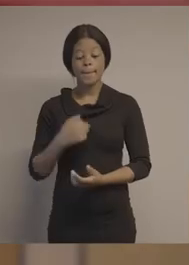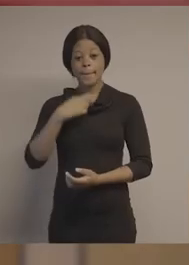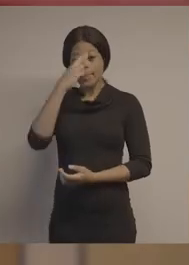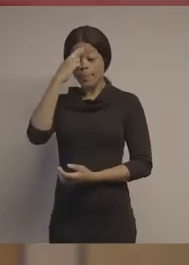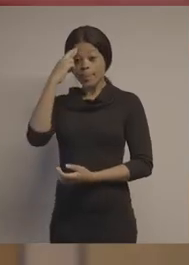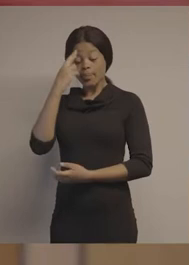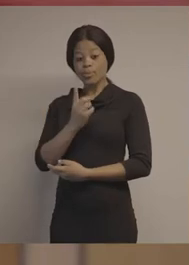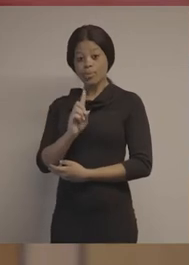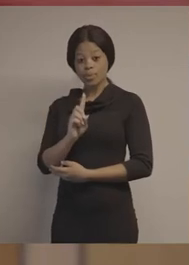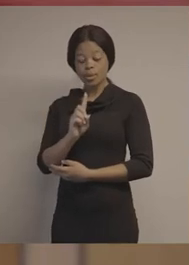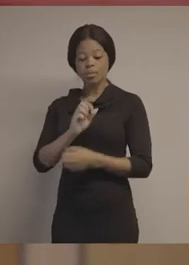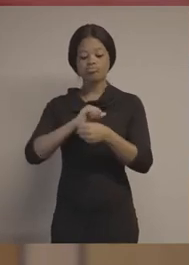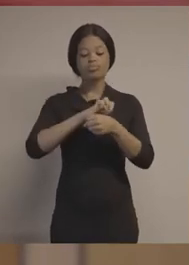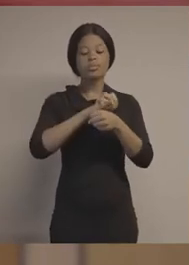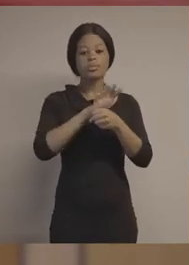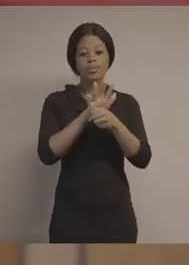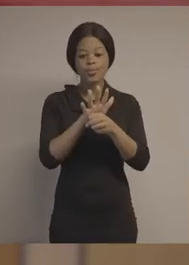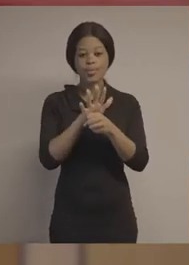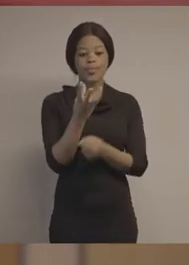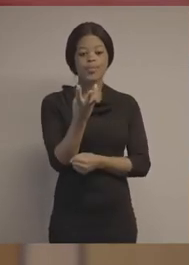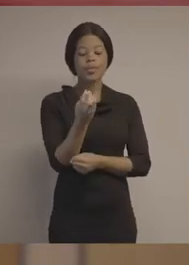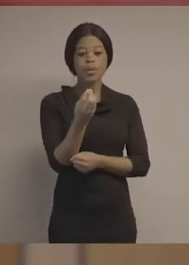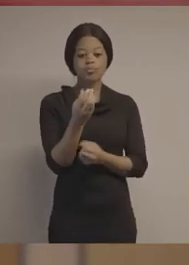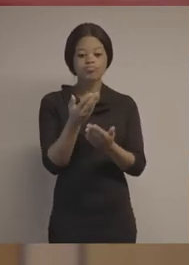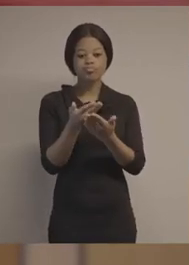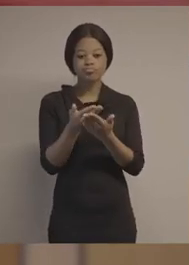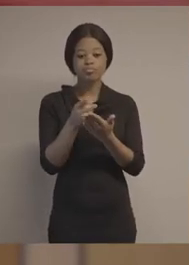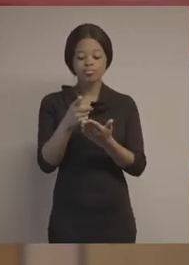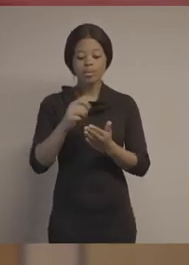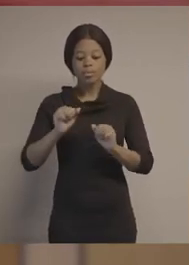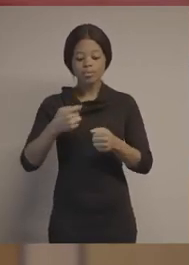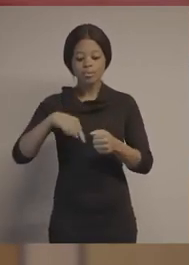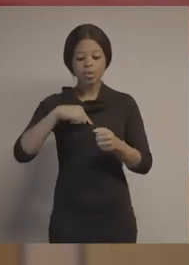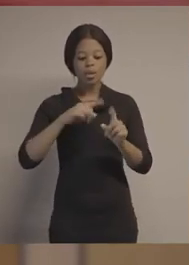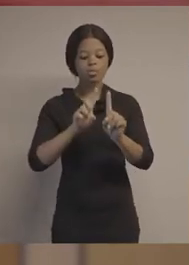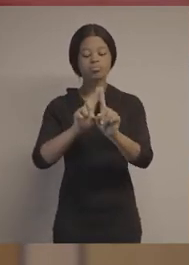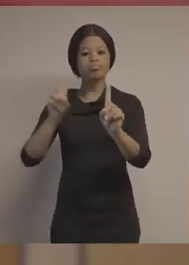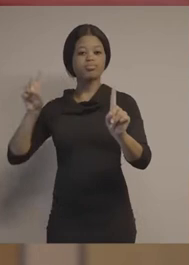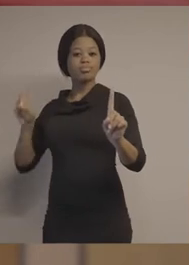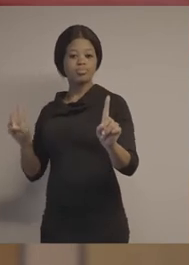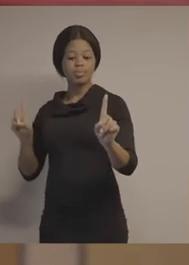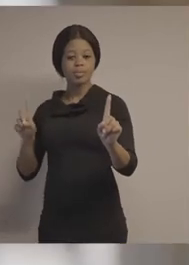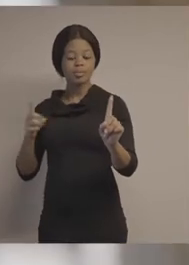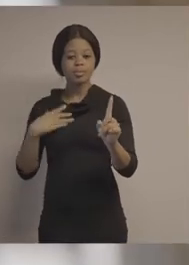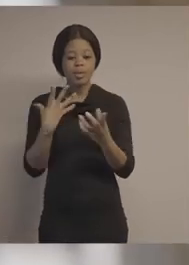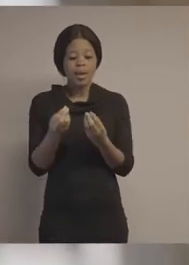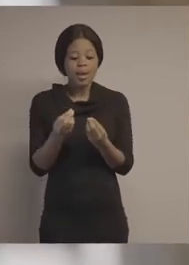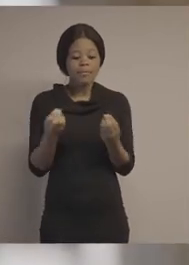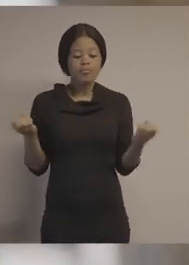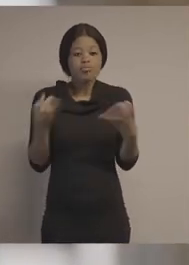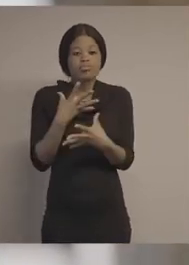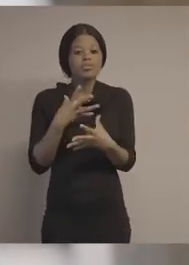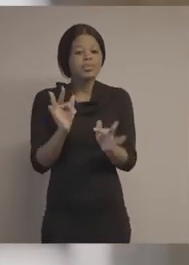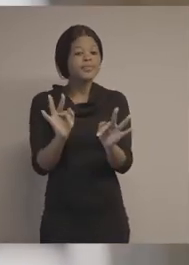I realized that COVID-19 have the ability to make us distant from one another, create a lot